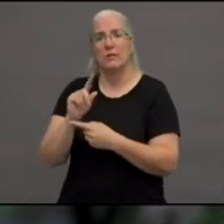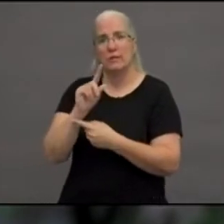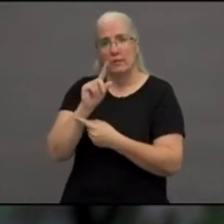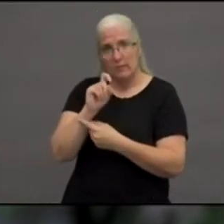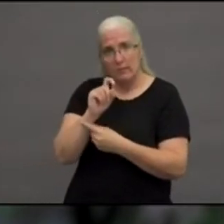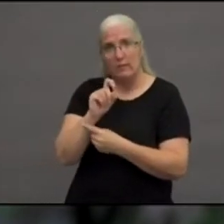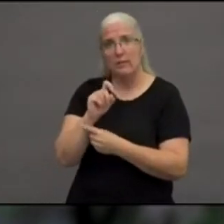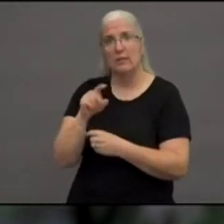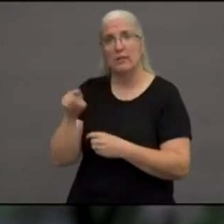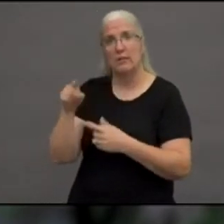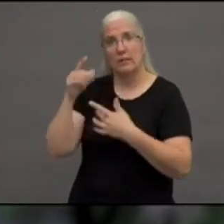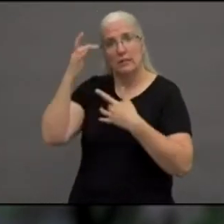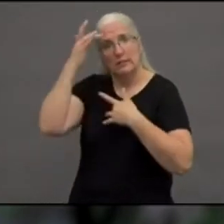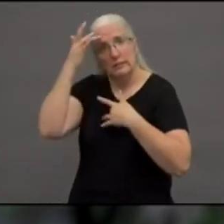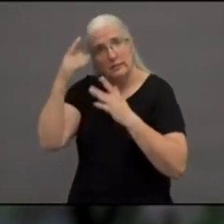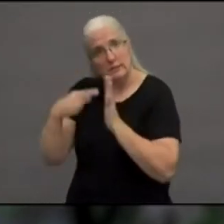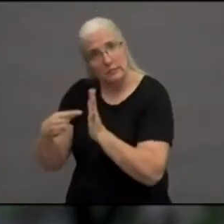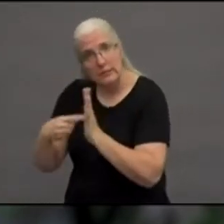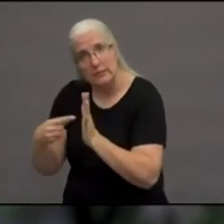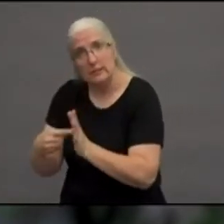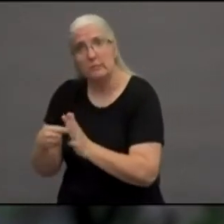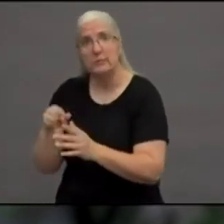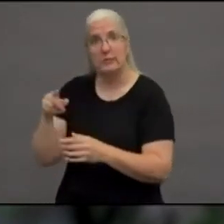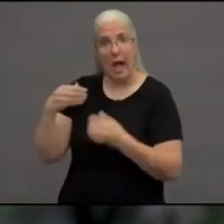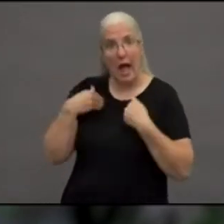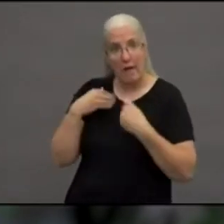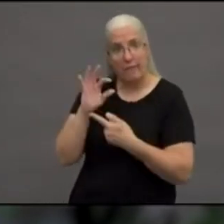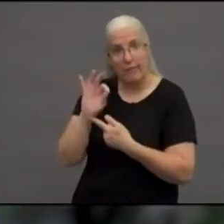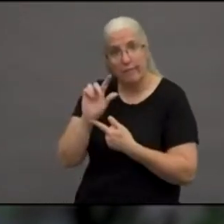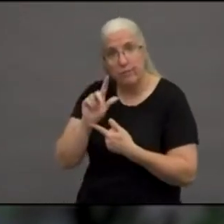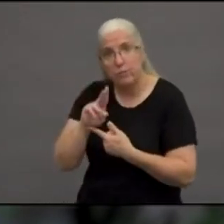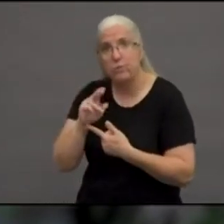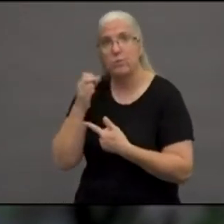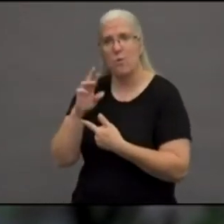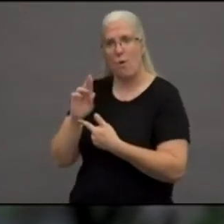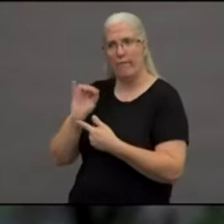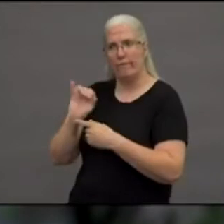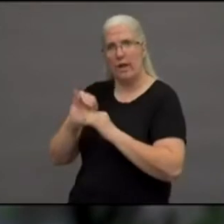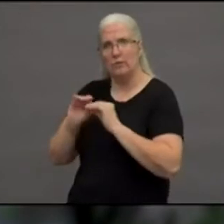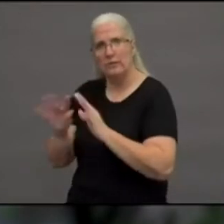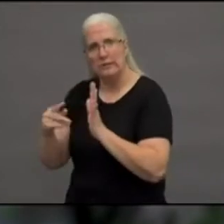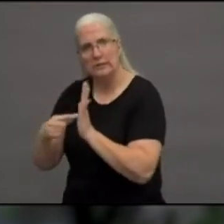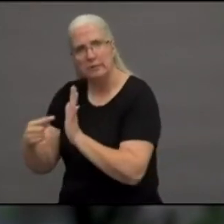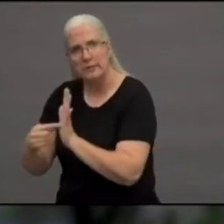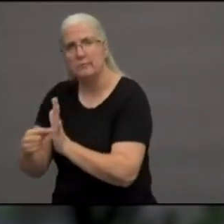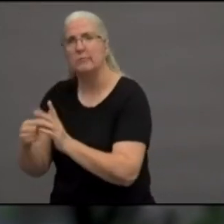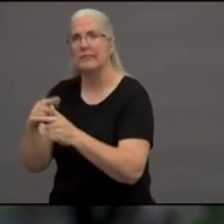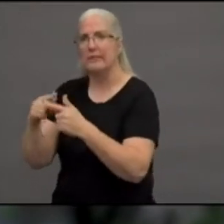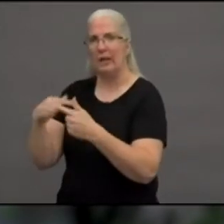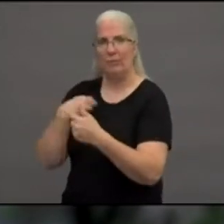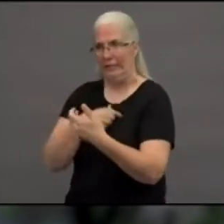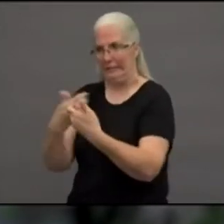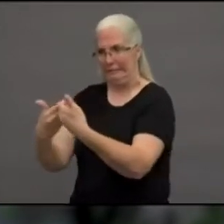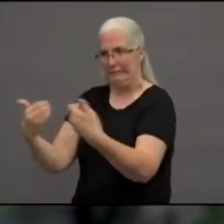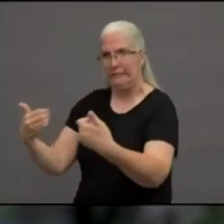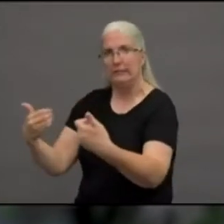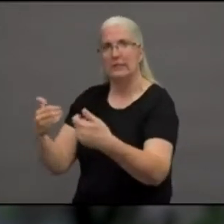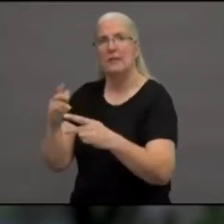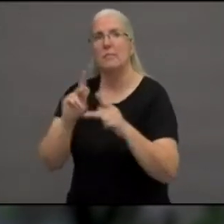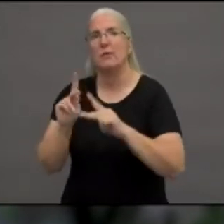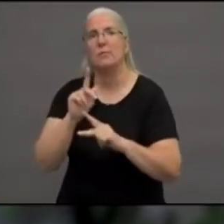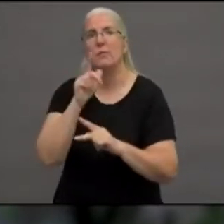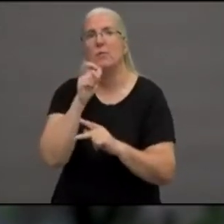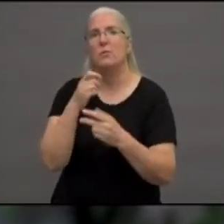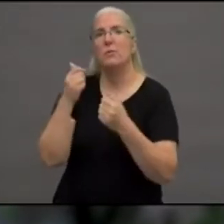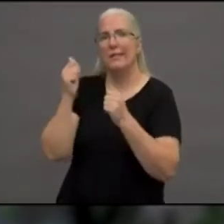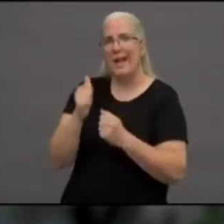symptoms, and keep people segregated so we can provide, so there's not any mixing